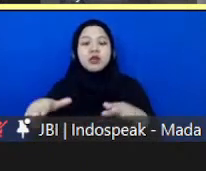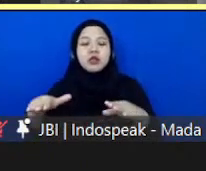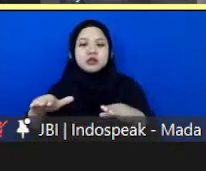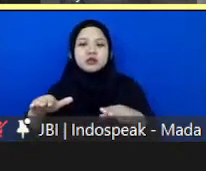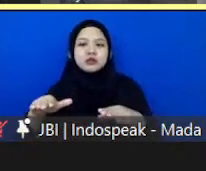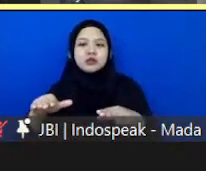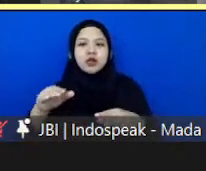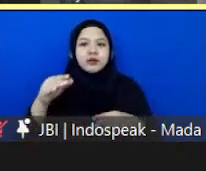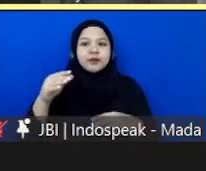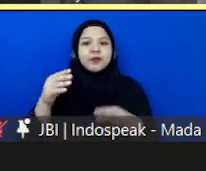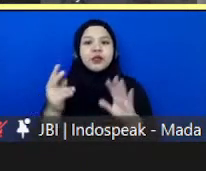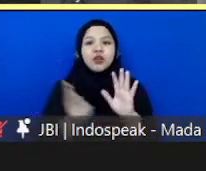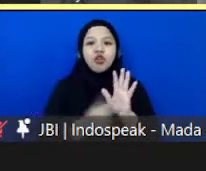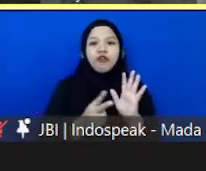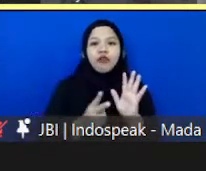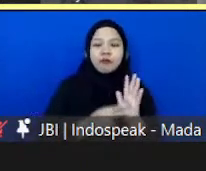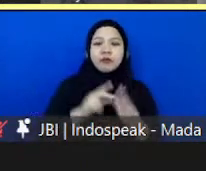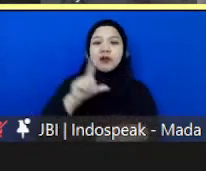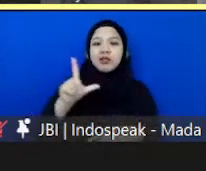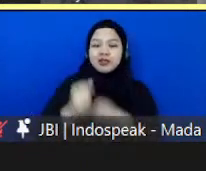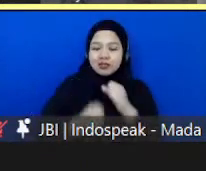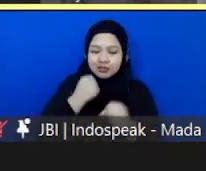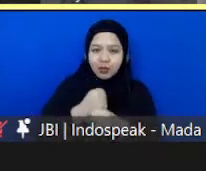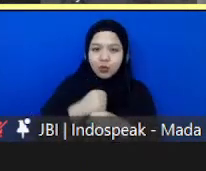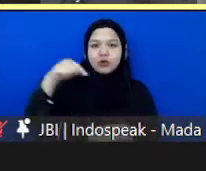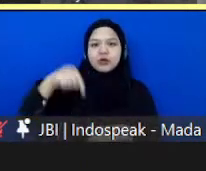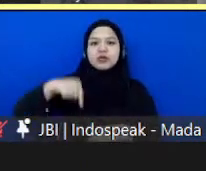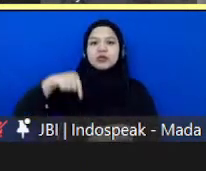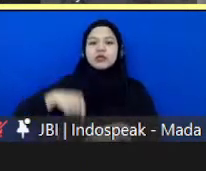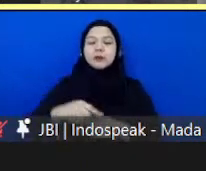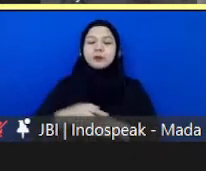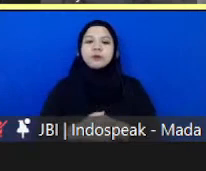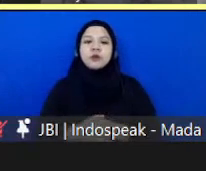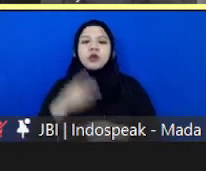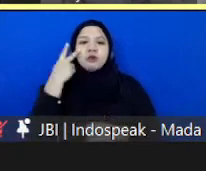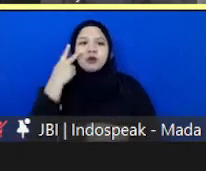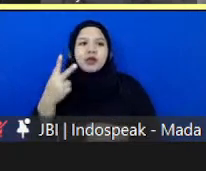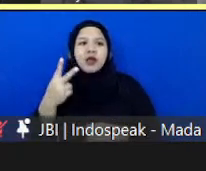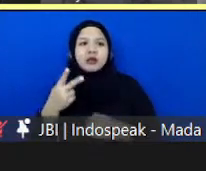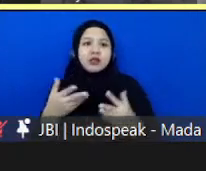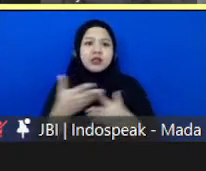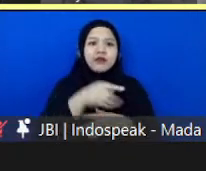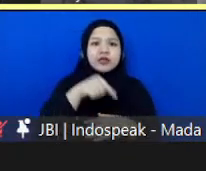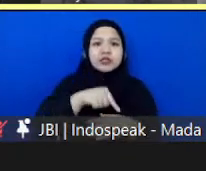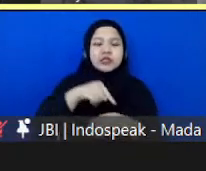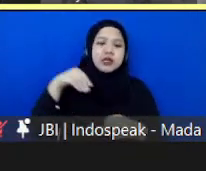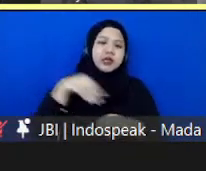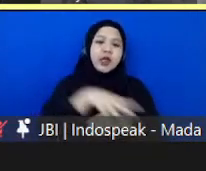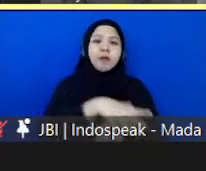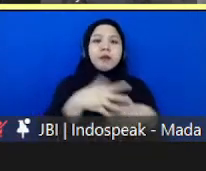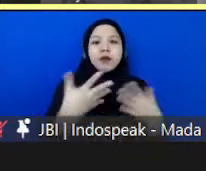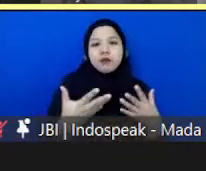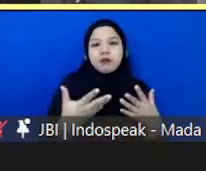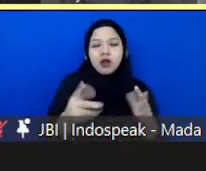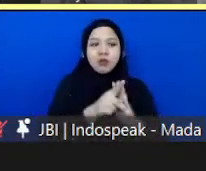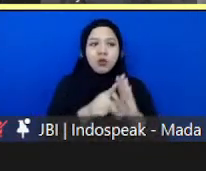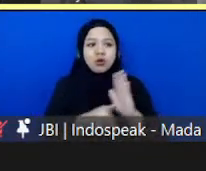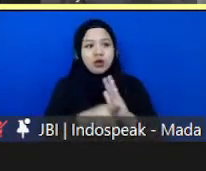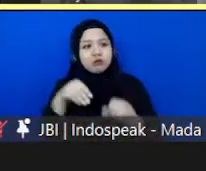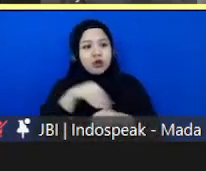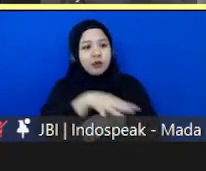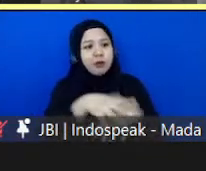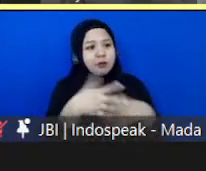November of this year, which will measure the impact of this intervention from program aspect and also from